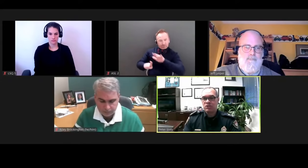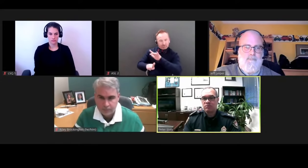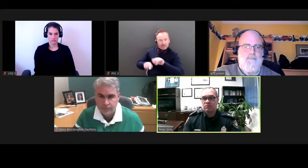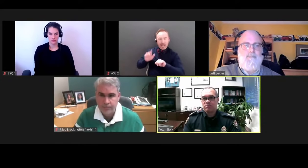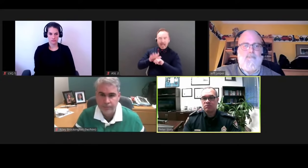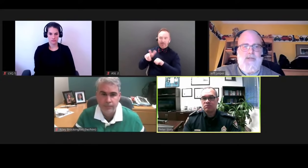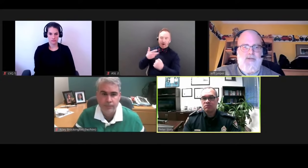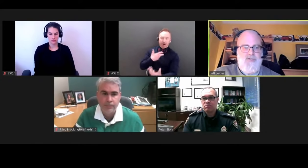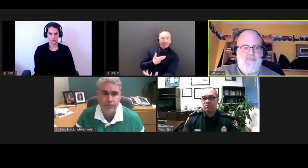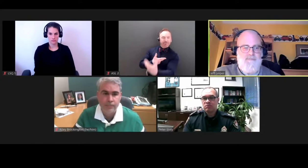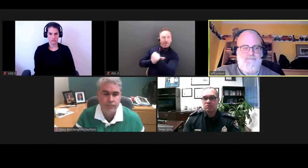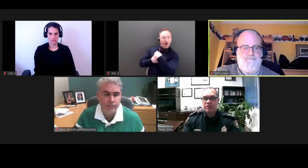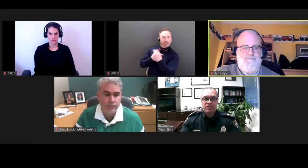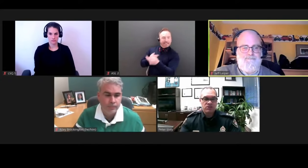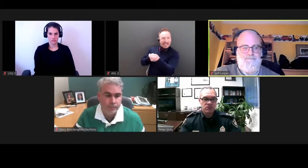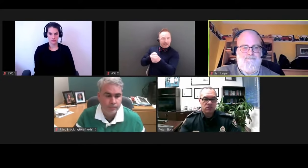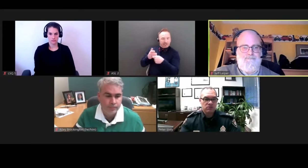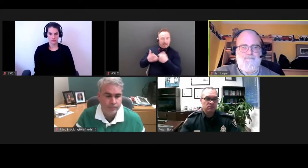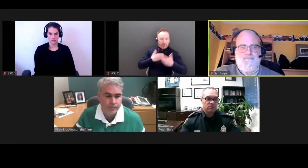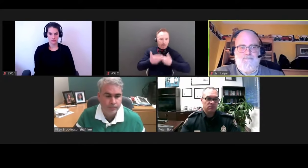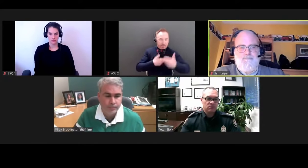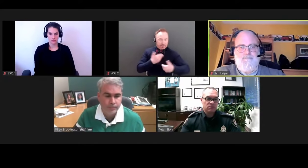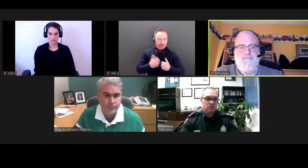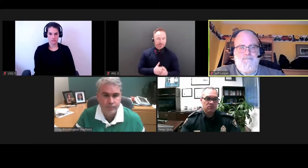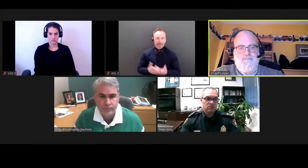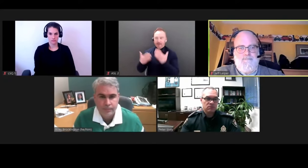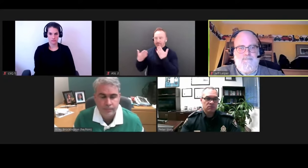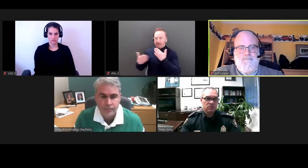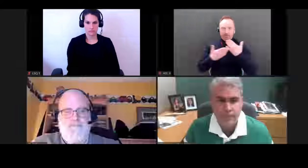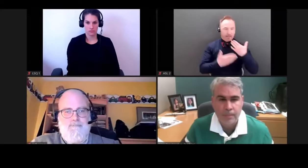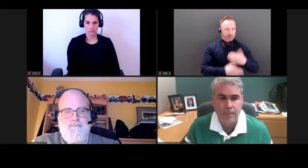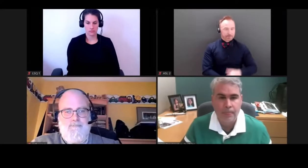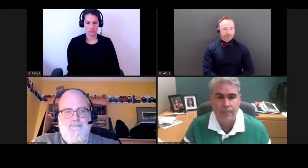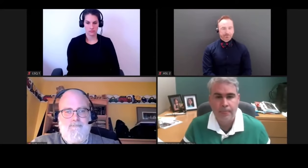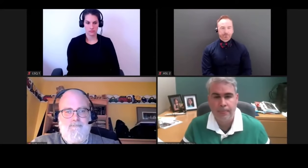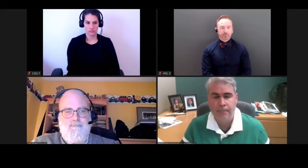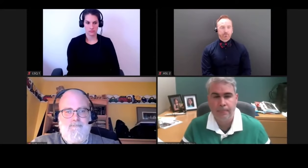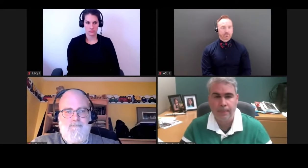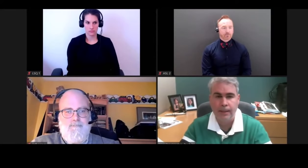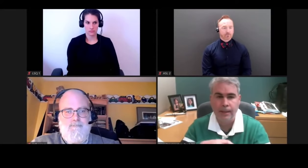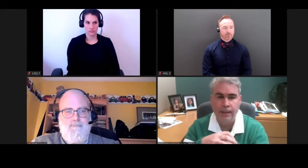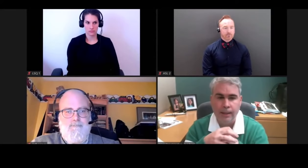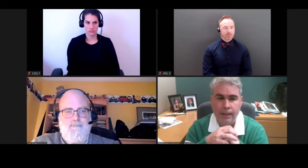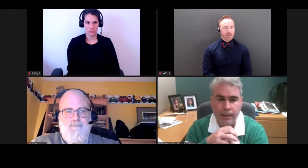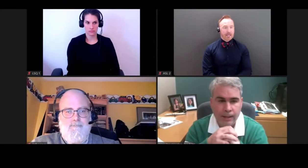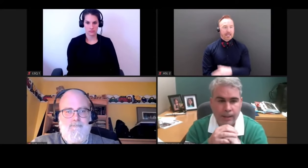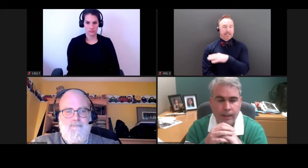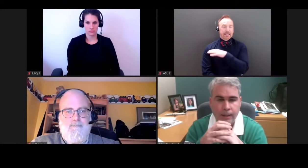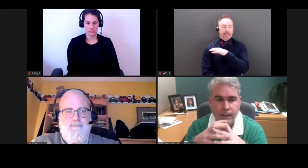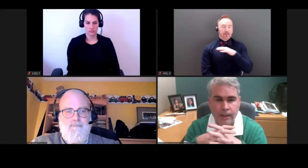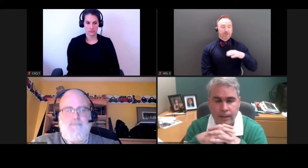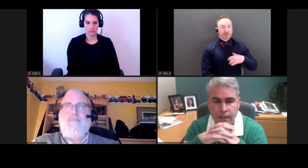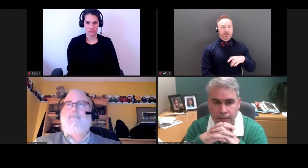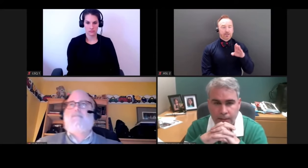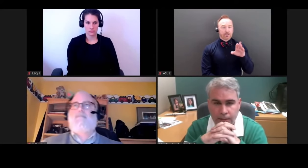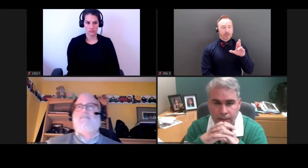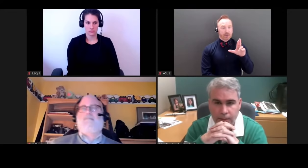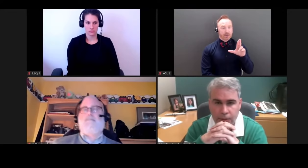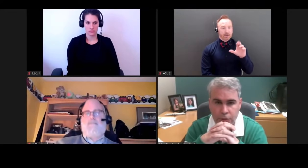sir. Thank you, Chief. Thank you, sir. Councillor Brockington, followed by Councillor